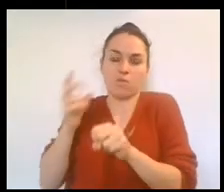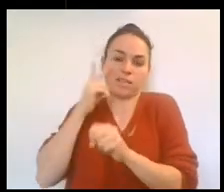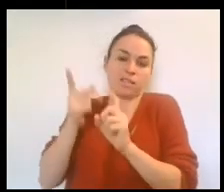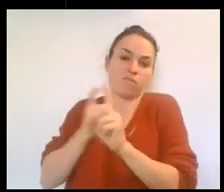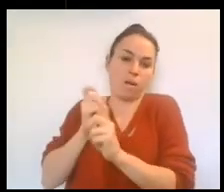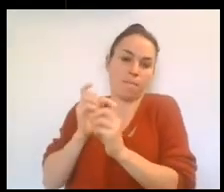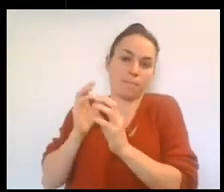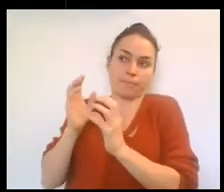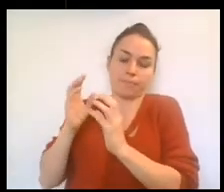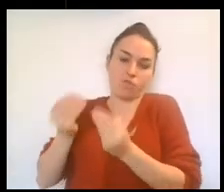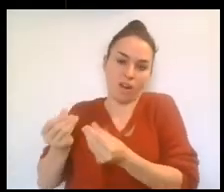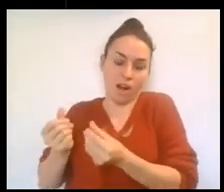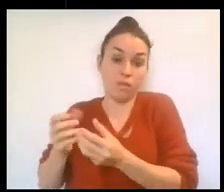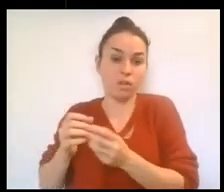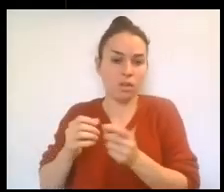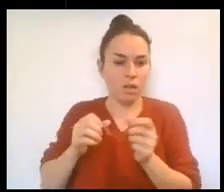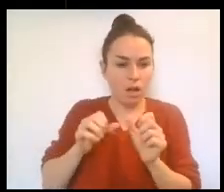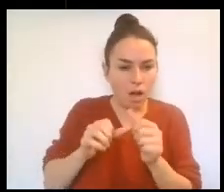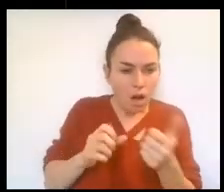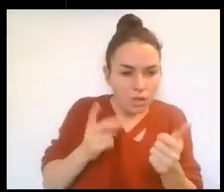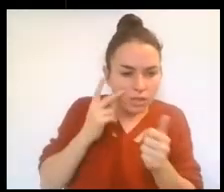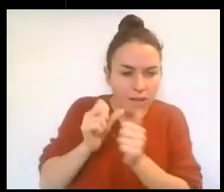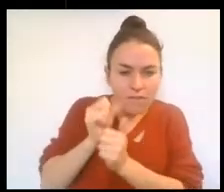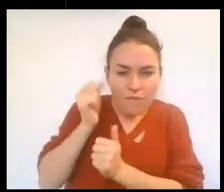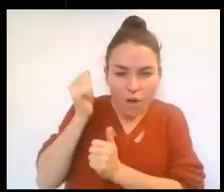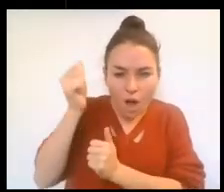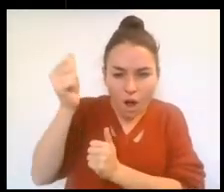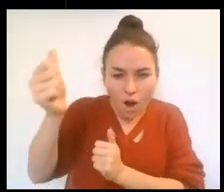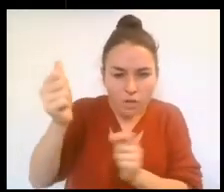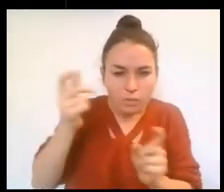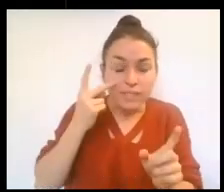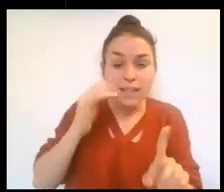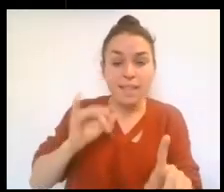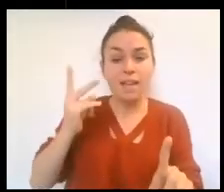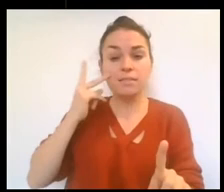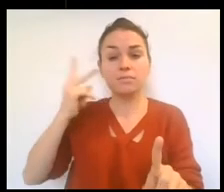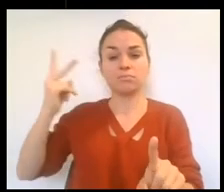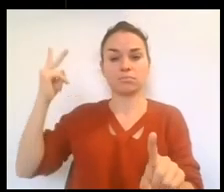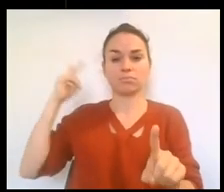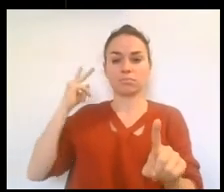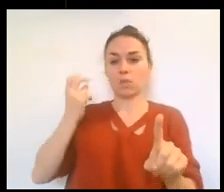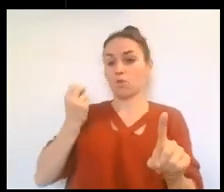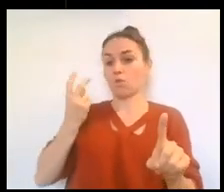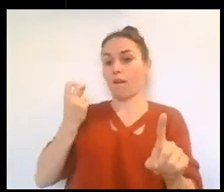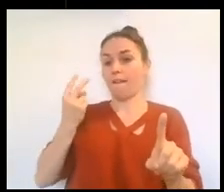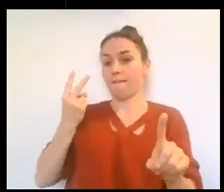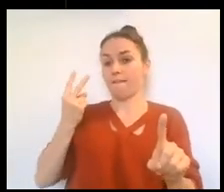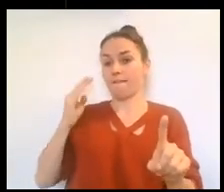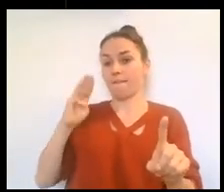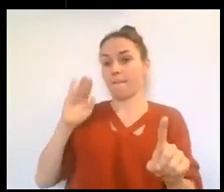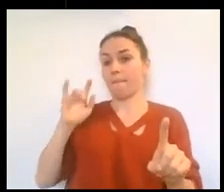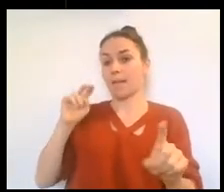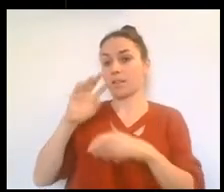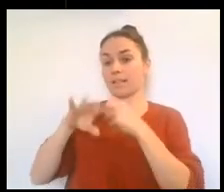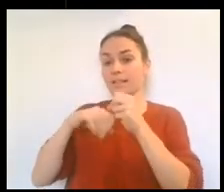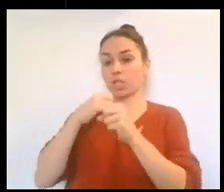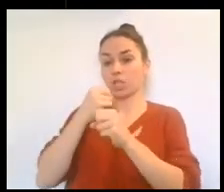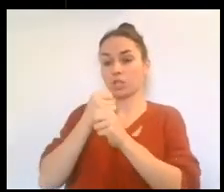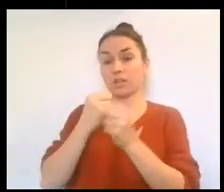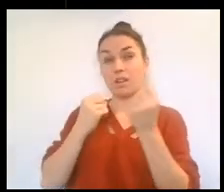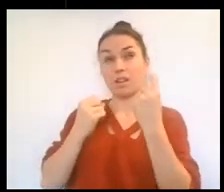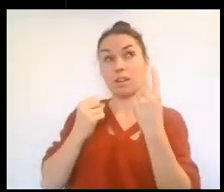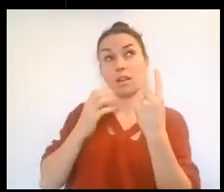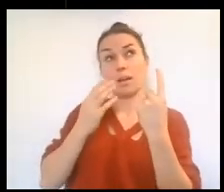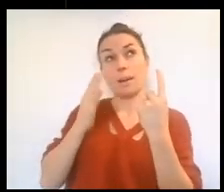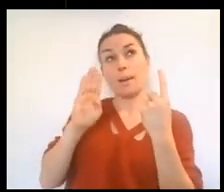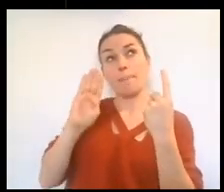are down here with a look-back time of 12 billion years. I realized Big Bang was 14 billion. So we are looking